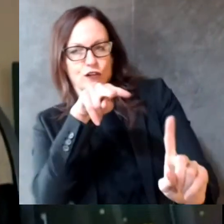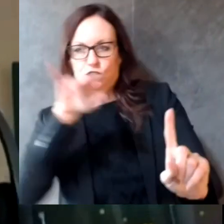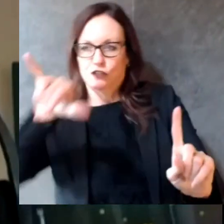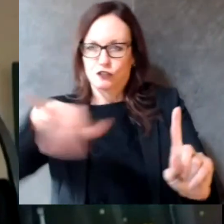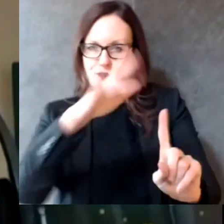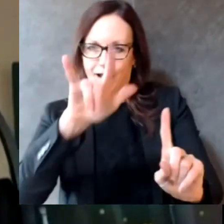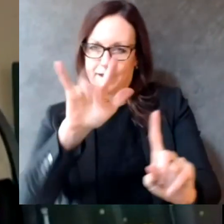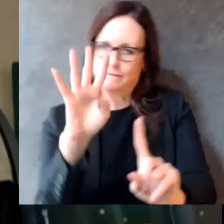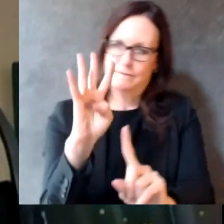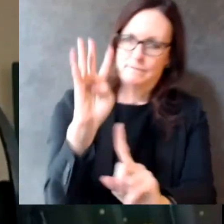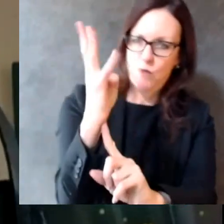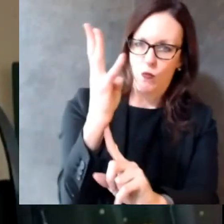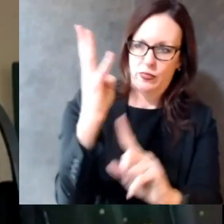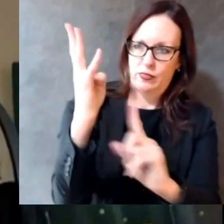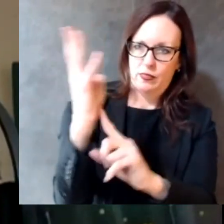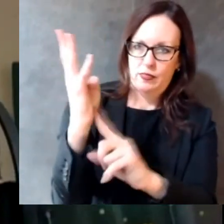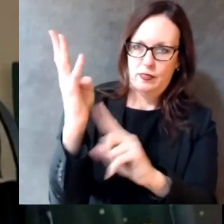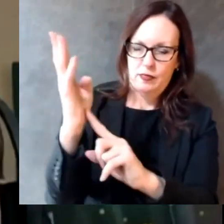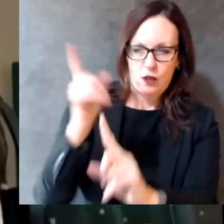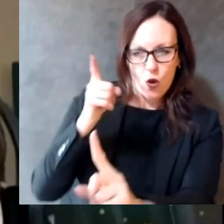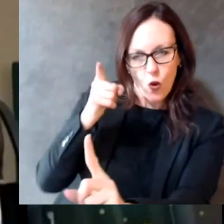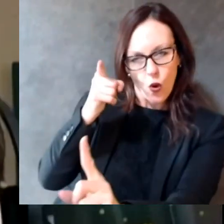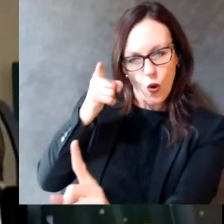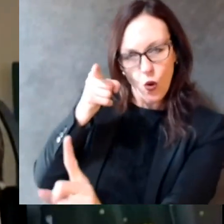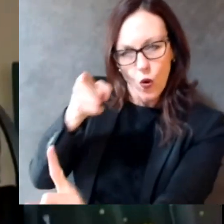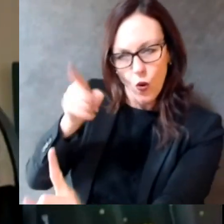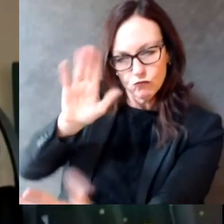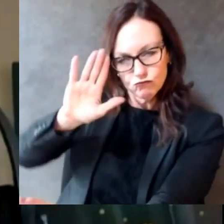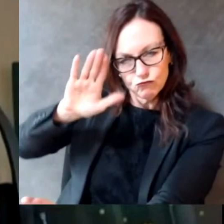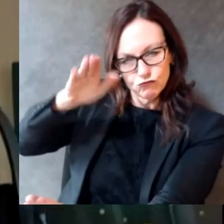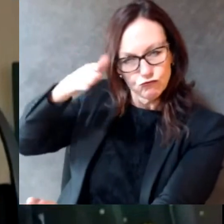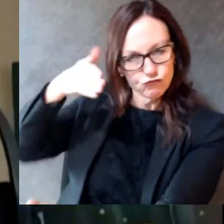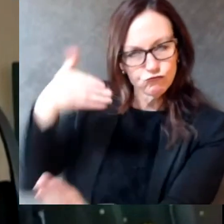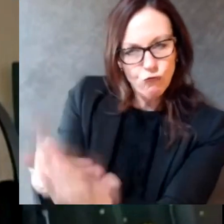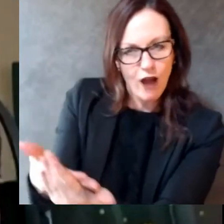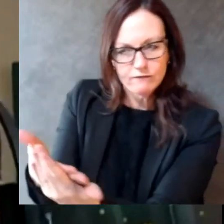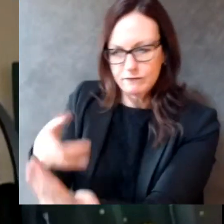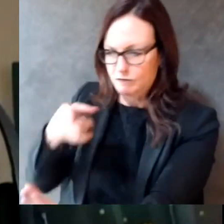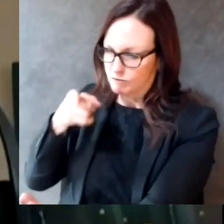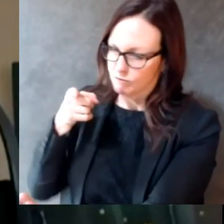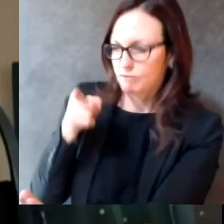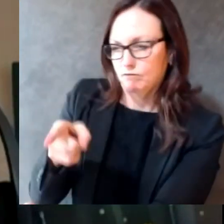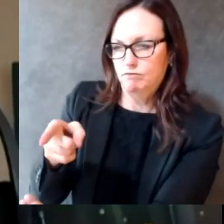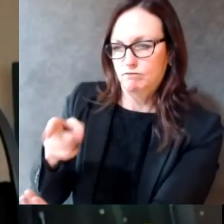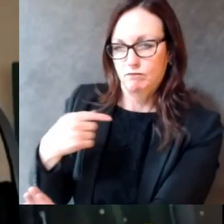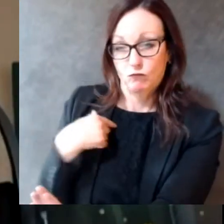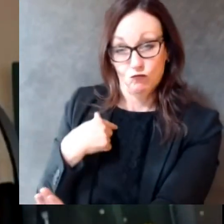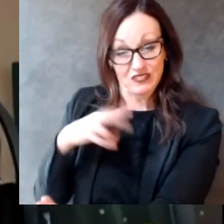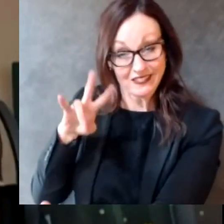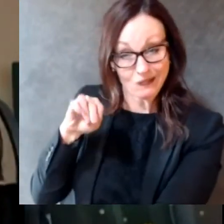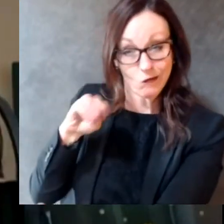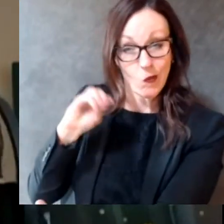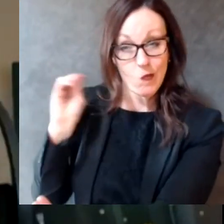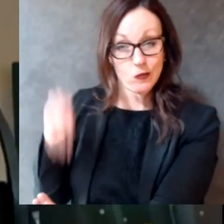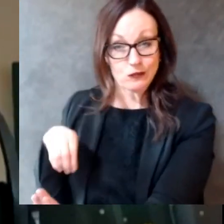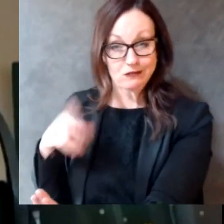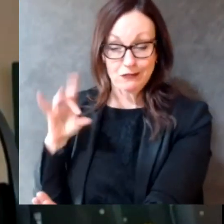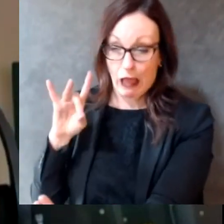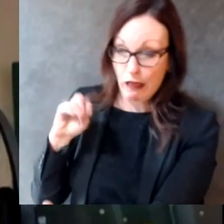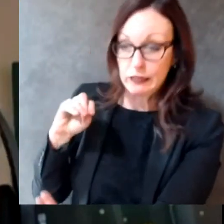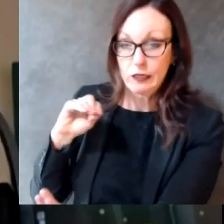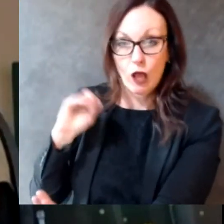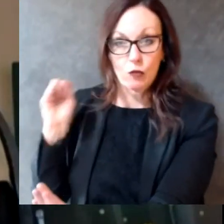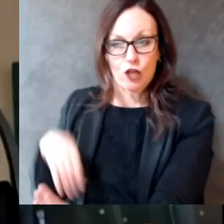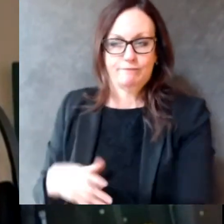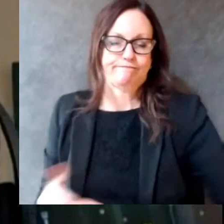their hand and come forward, but not at the pace that they once were. And, my hope continues